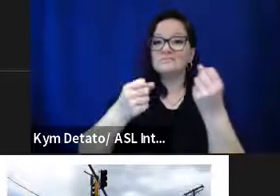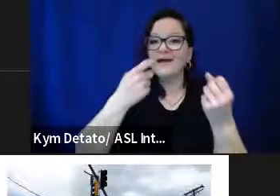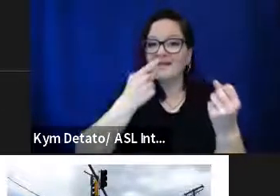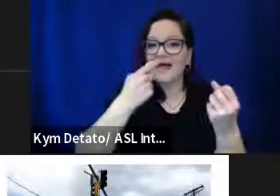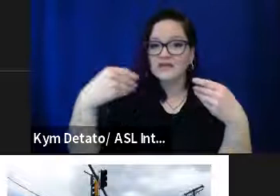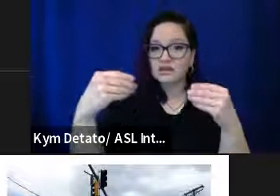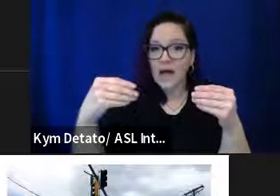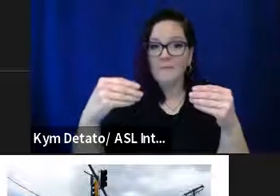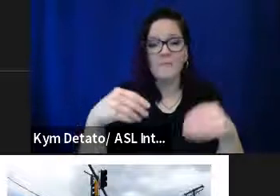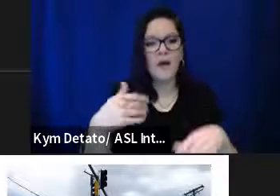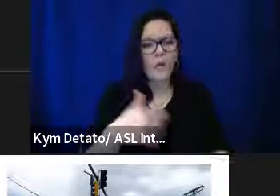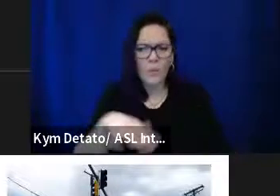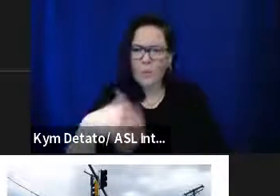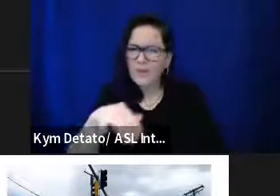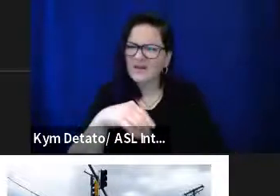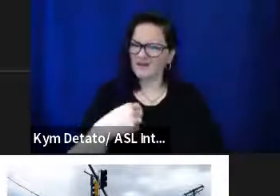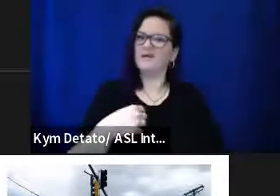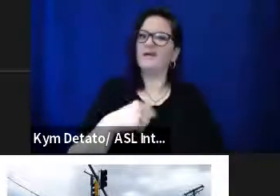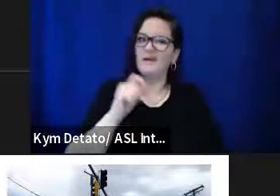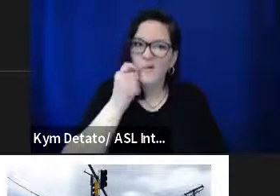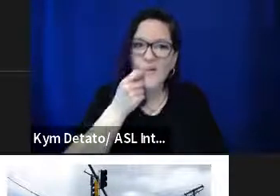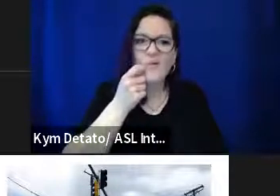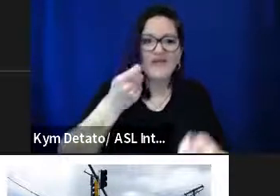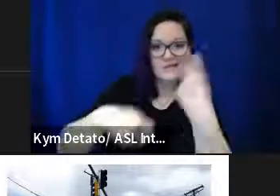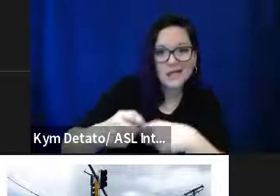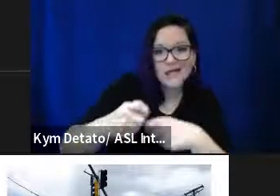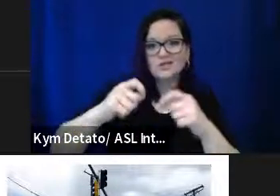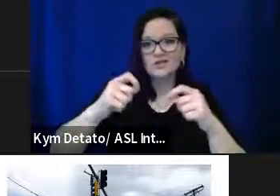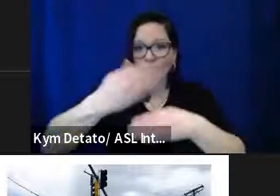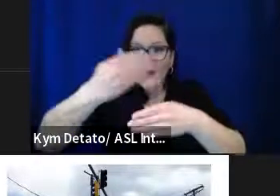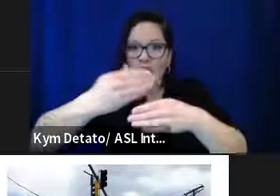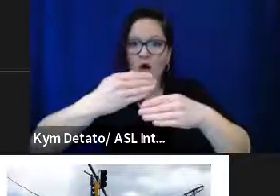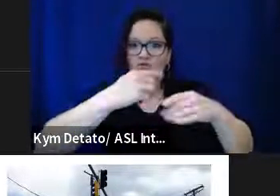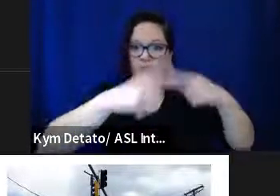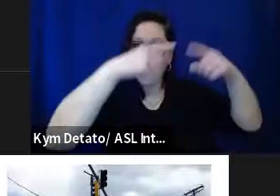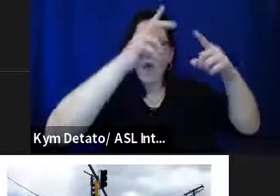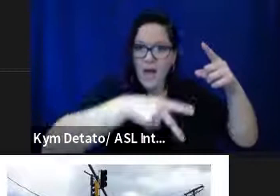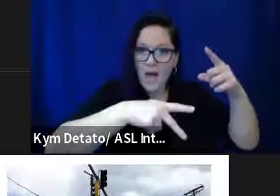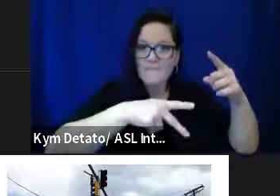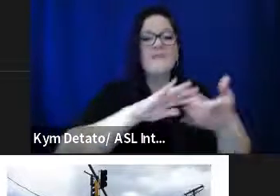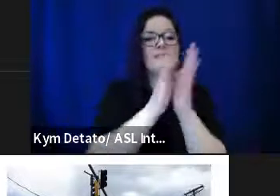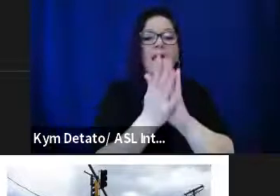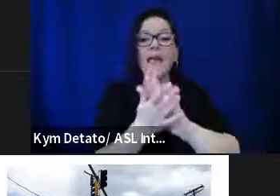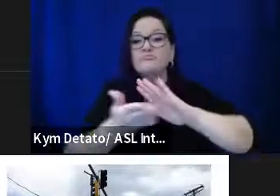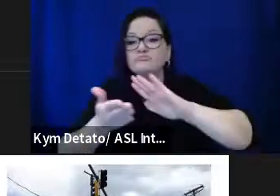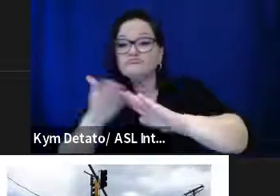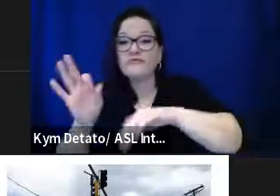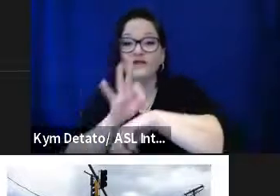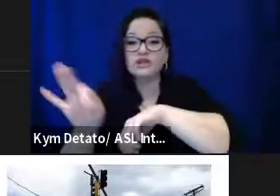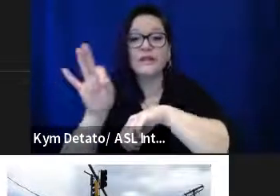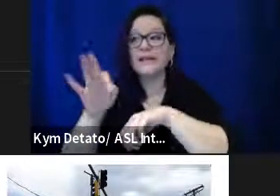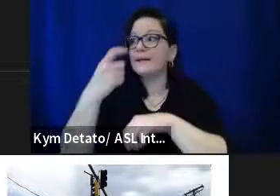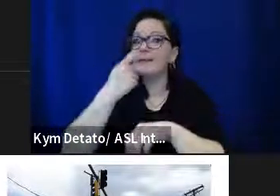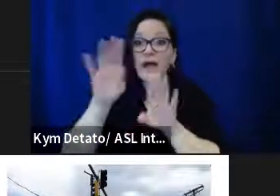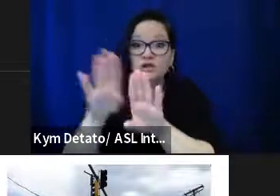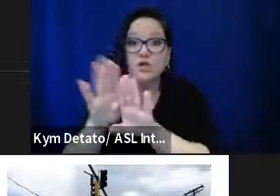quite something how they converted the roll-up windows. They made them operable as glass doors, and they did some electric